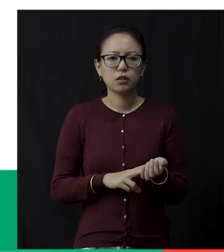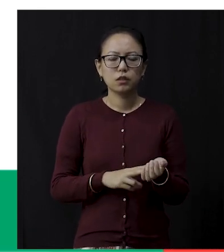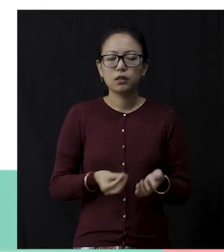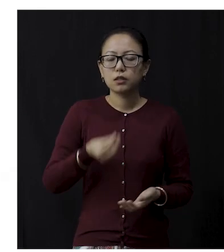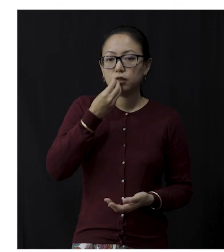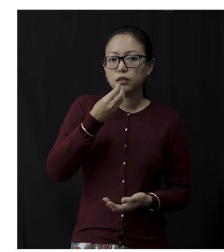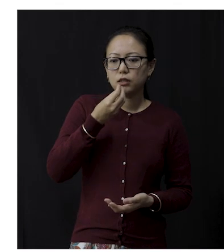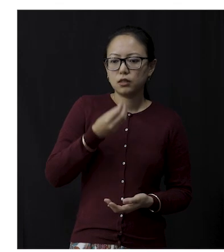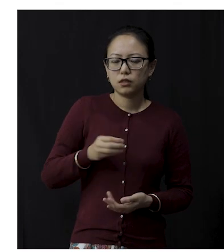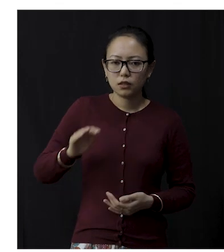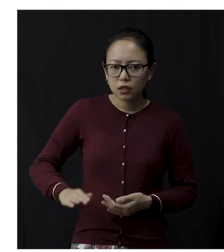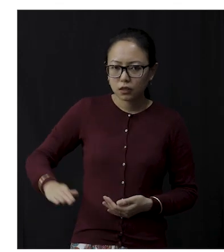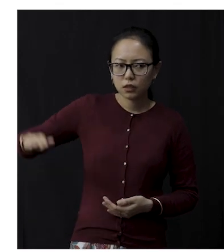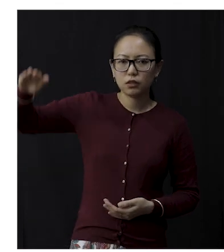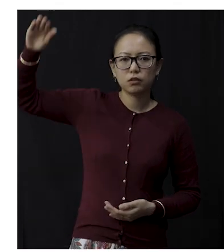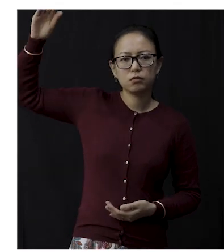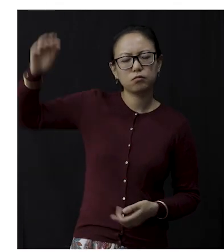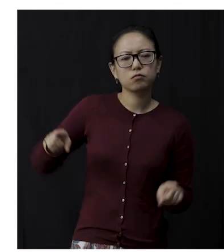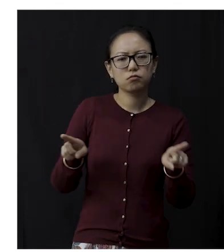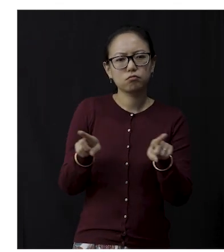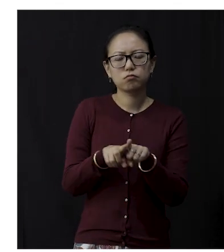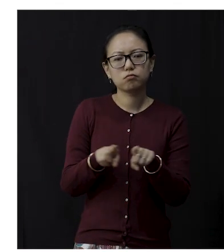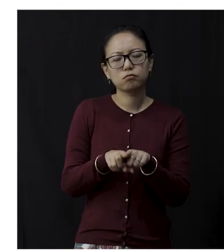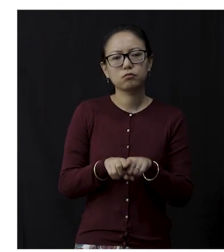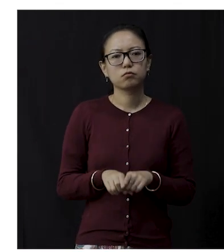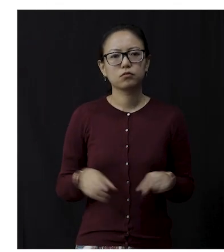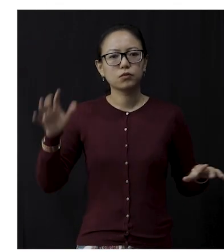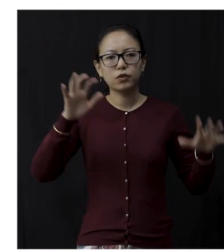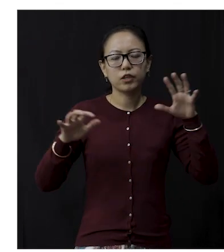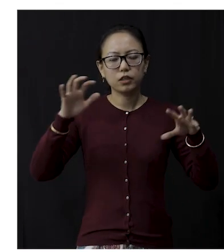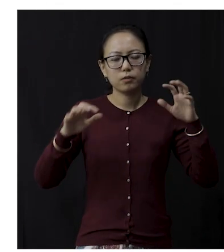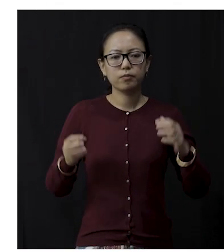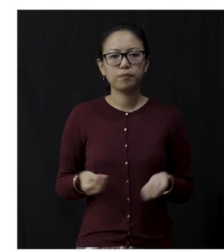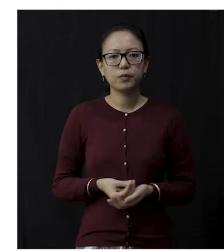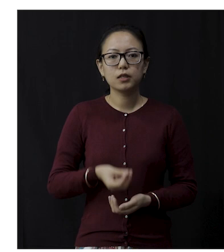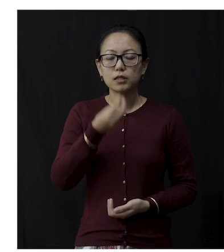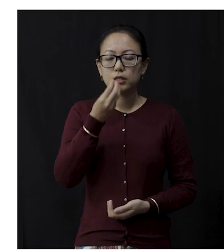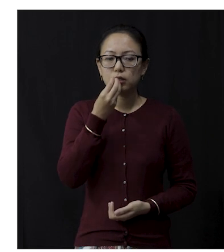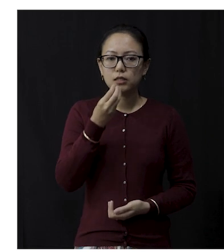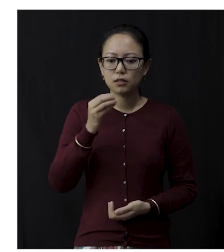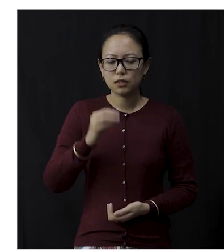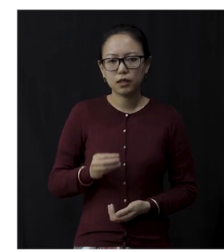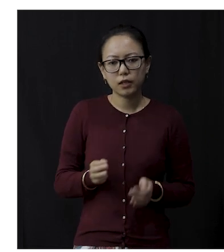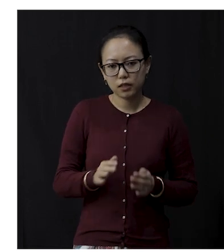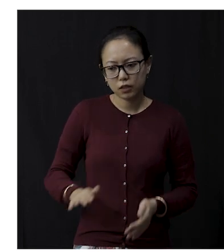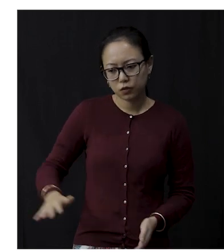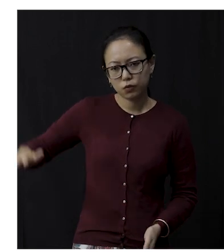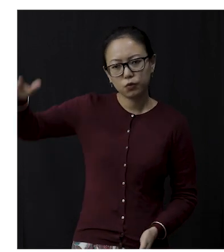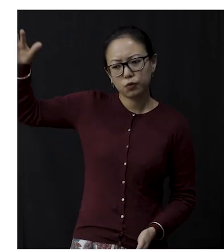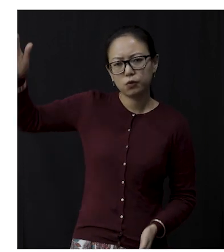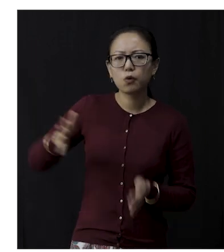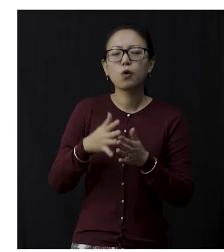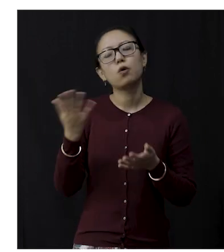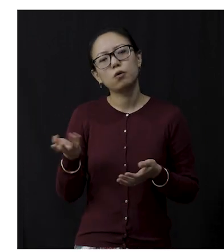that, even animals, they eat and grow. So you can see here, right?